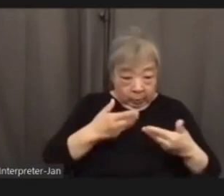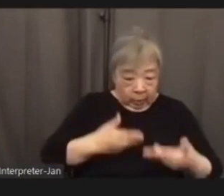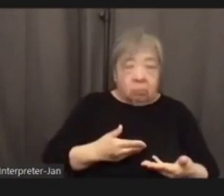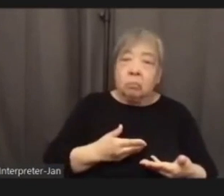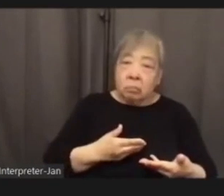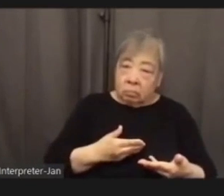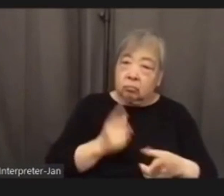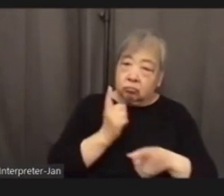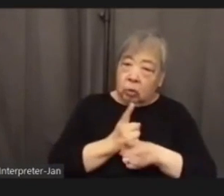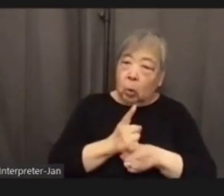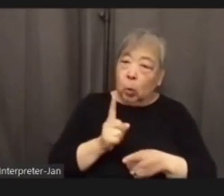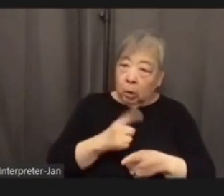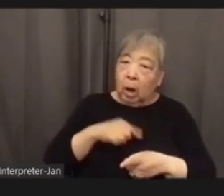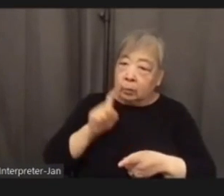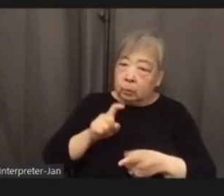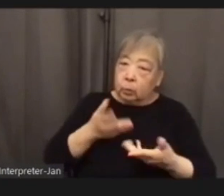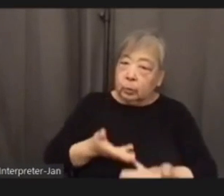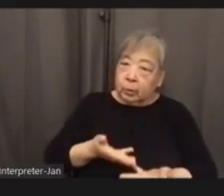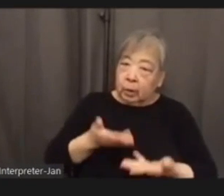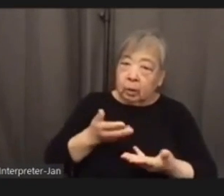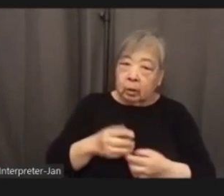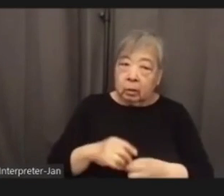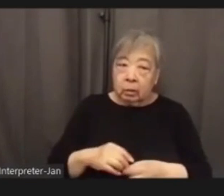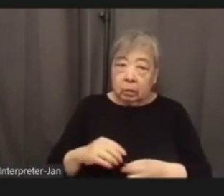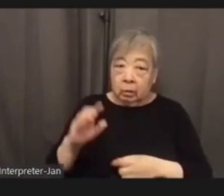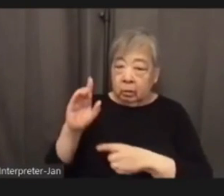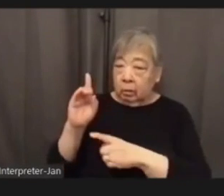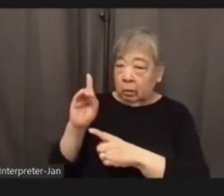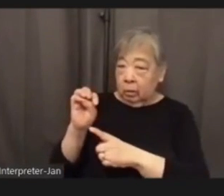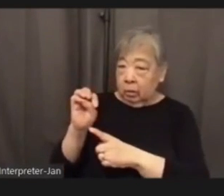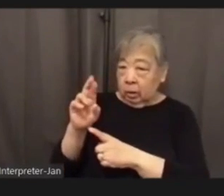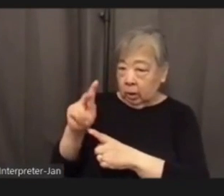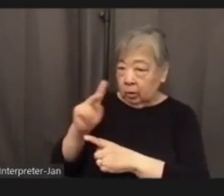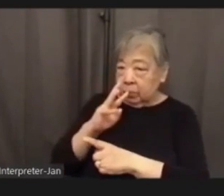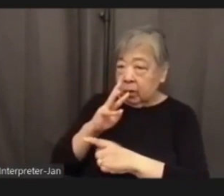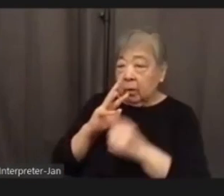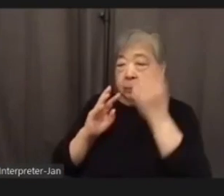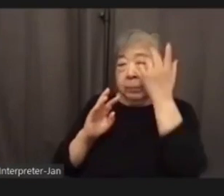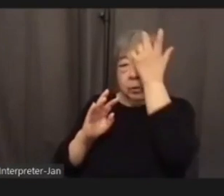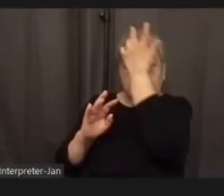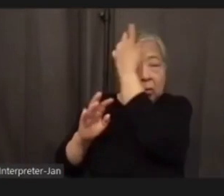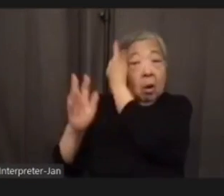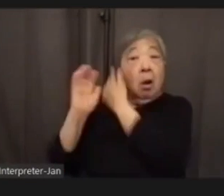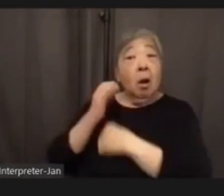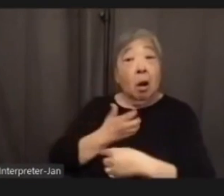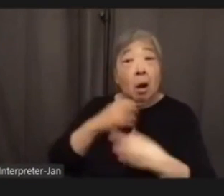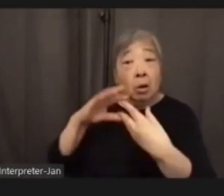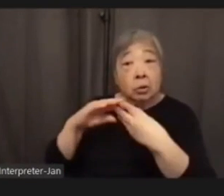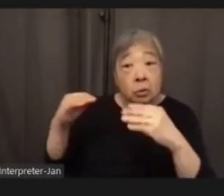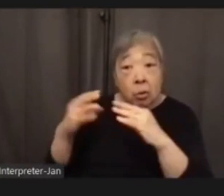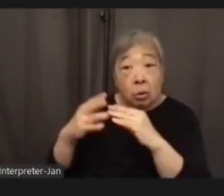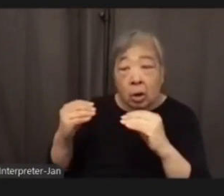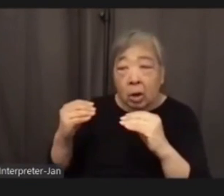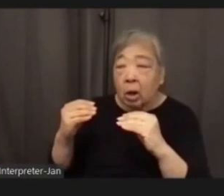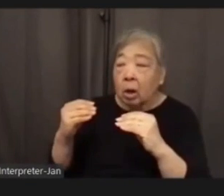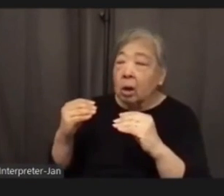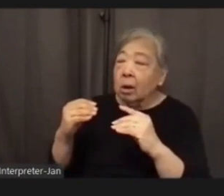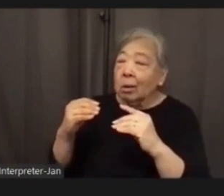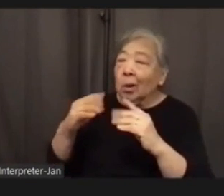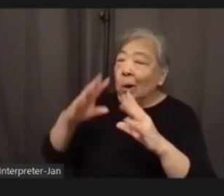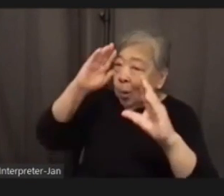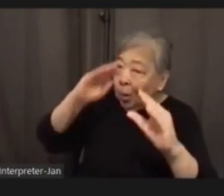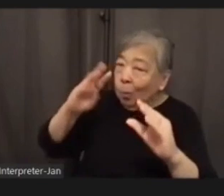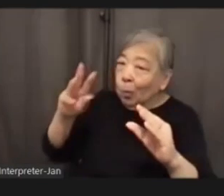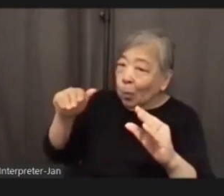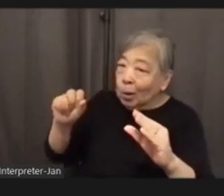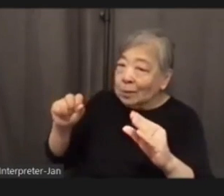It's true. It's you know, our story shared, the hope was that the realization that